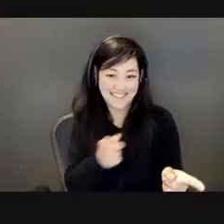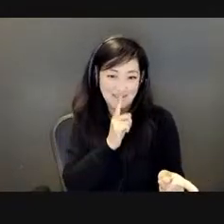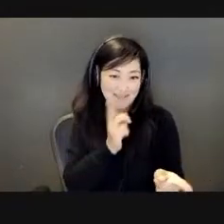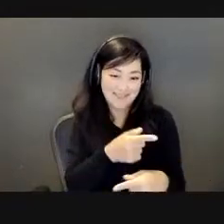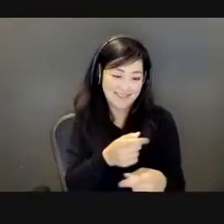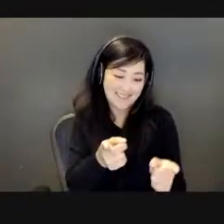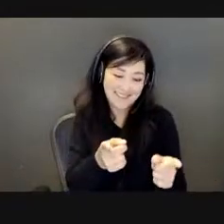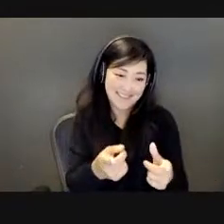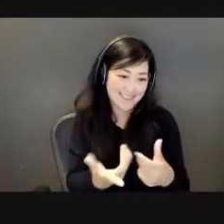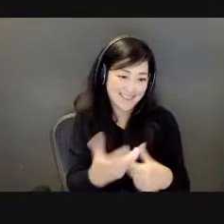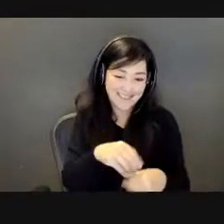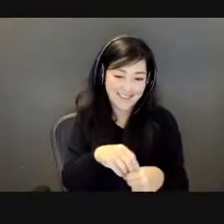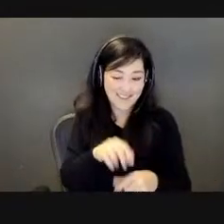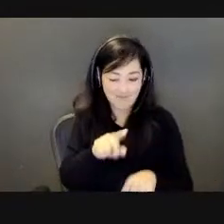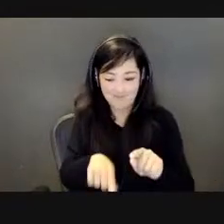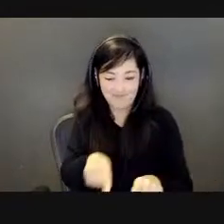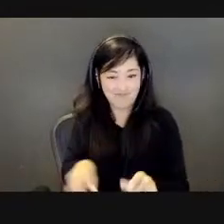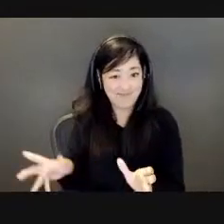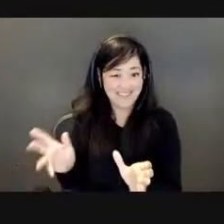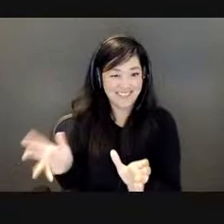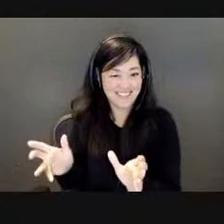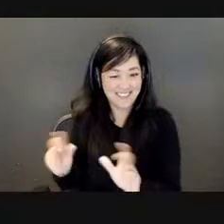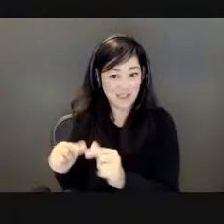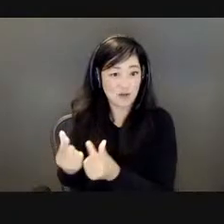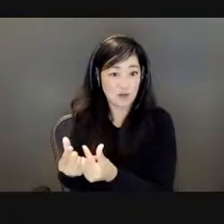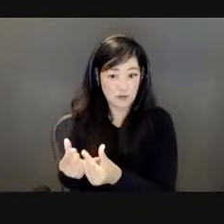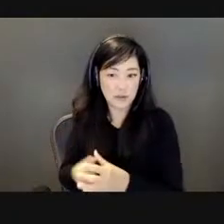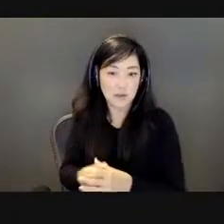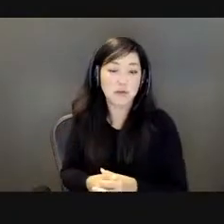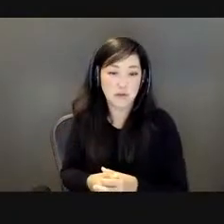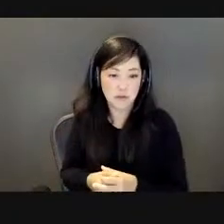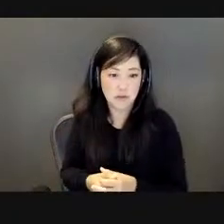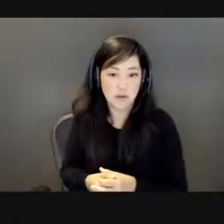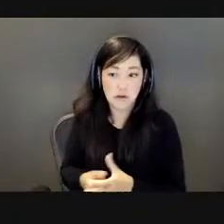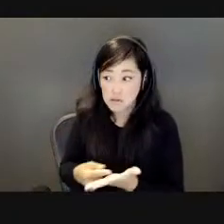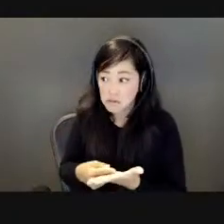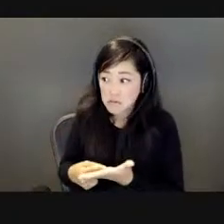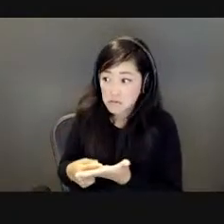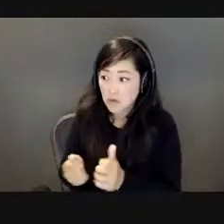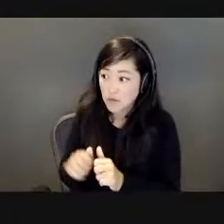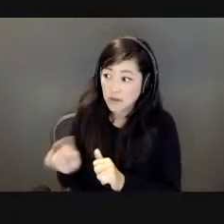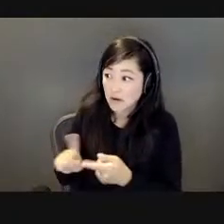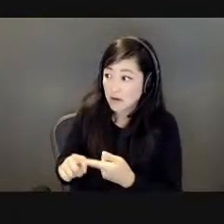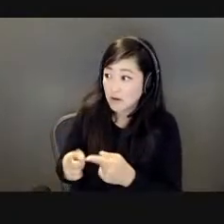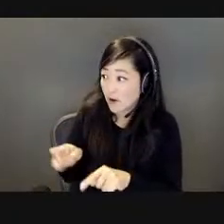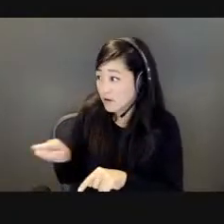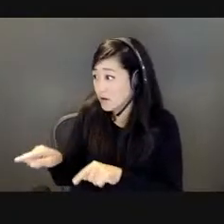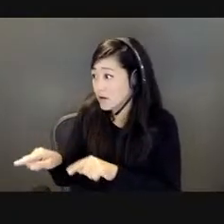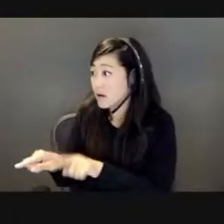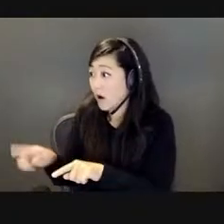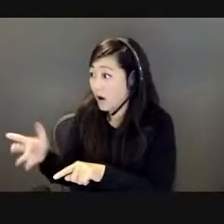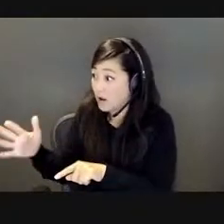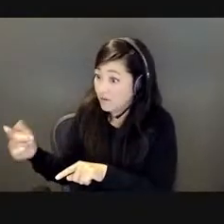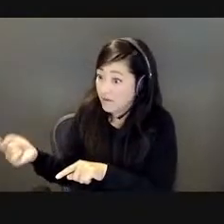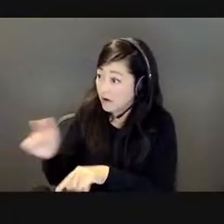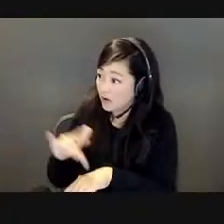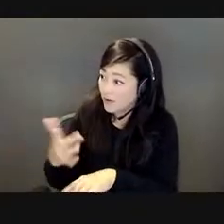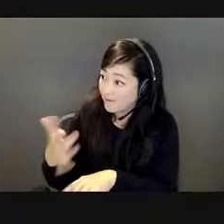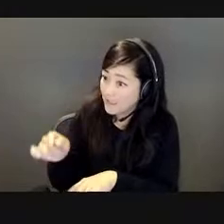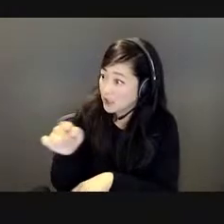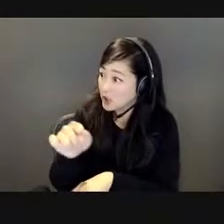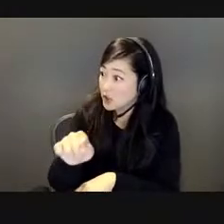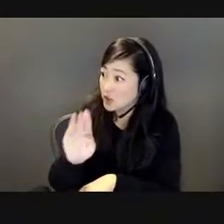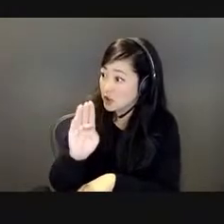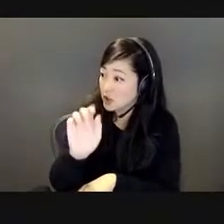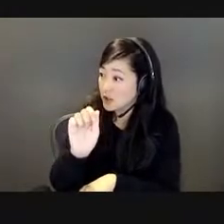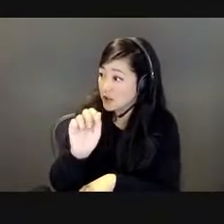few different chat rooms. It is talking to another peer, or if you do hear of somebody who has gone to Banff